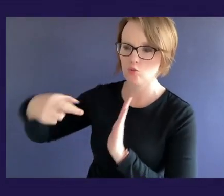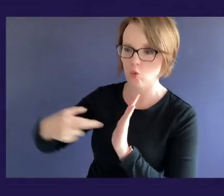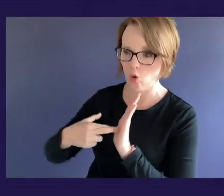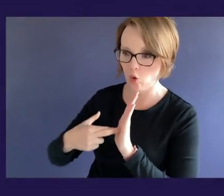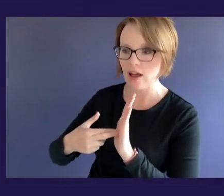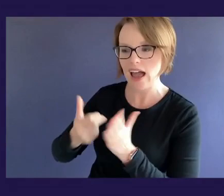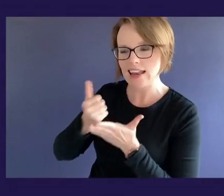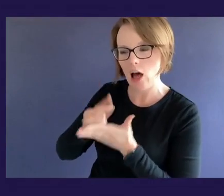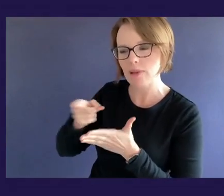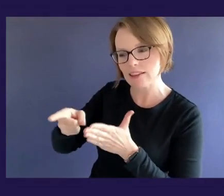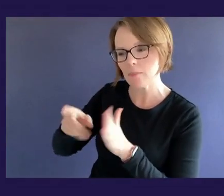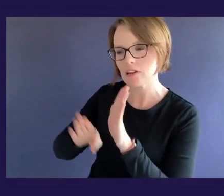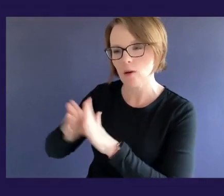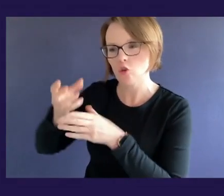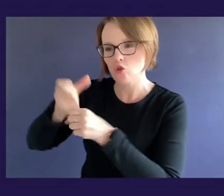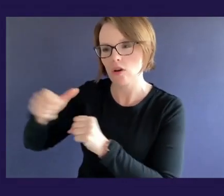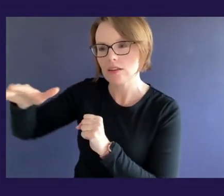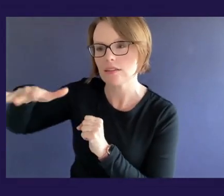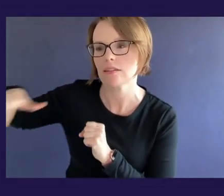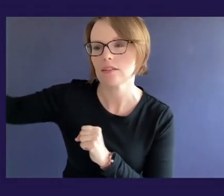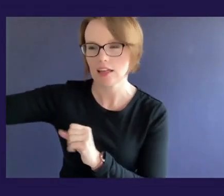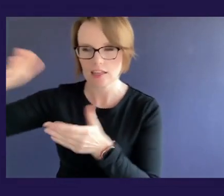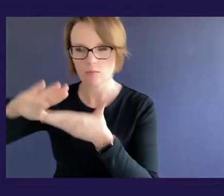the conduit for